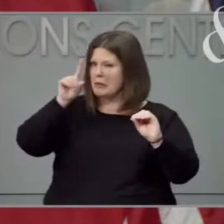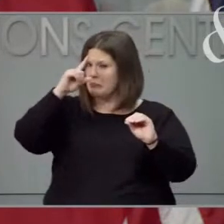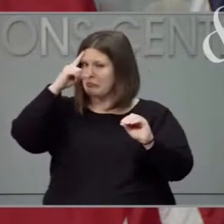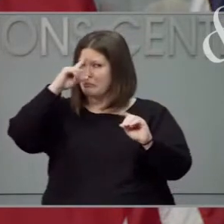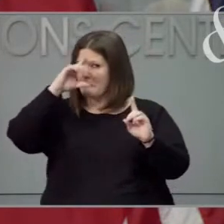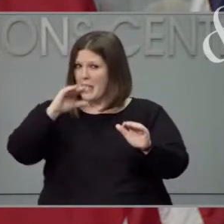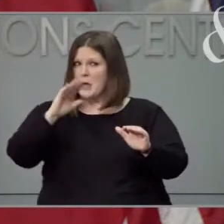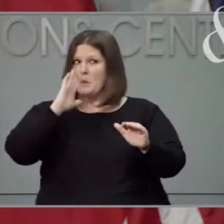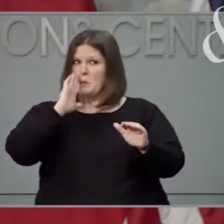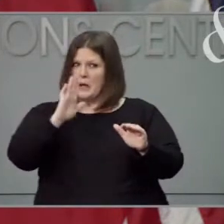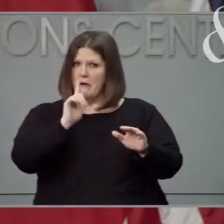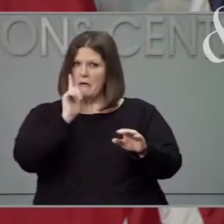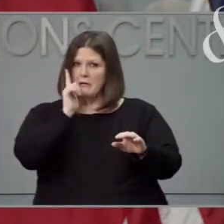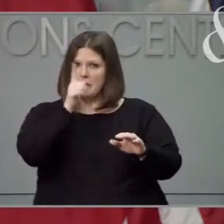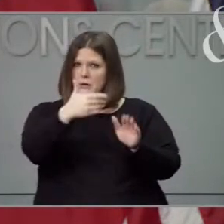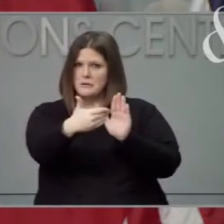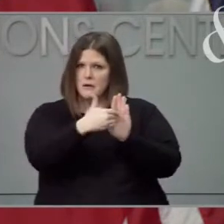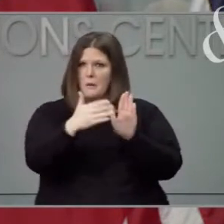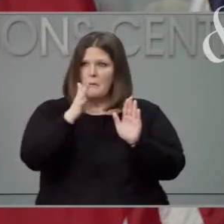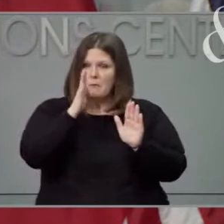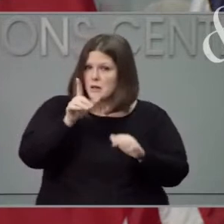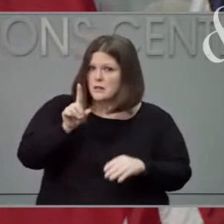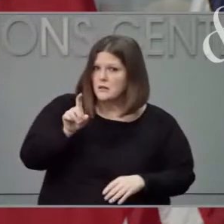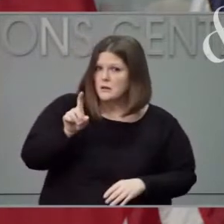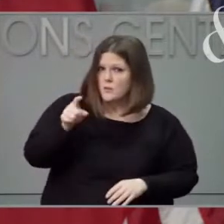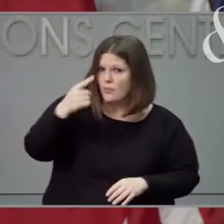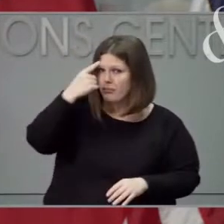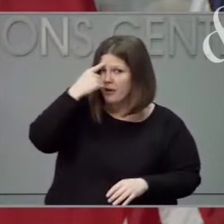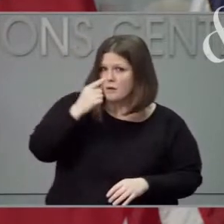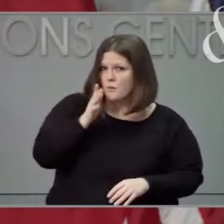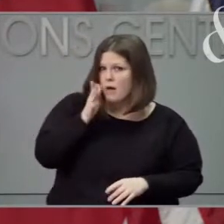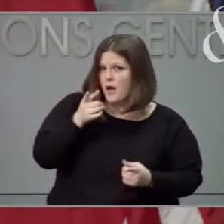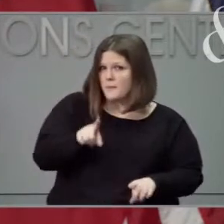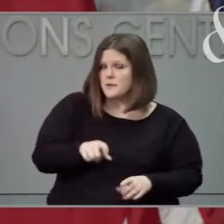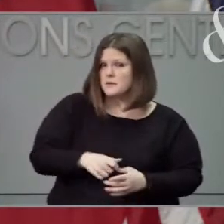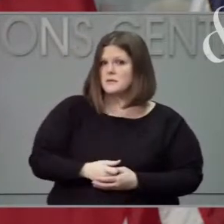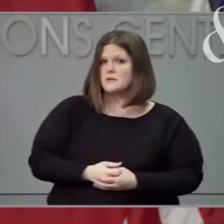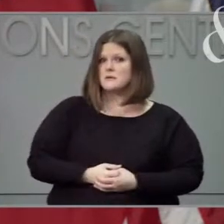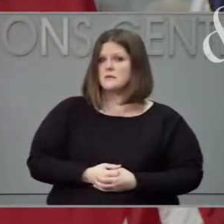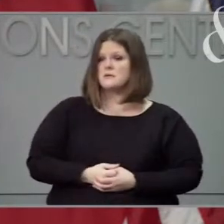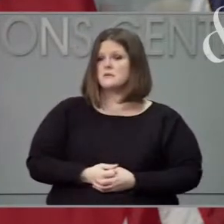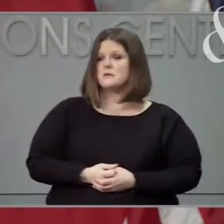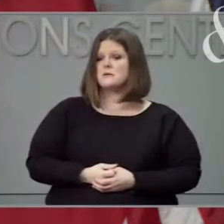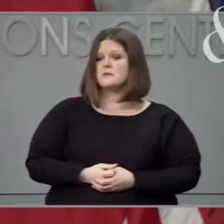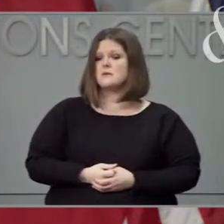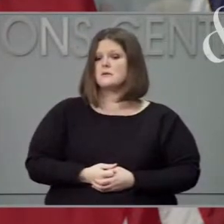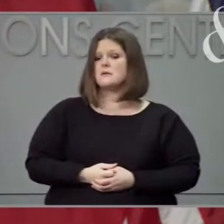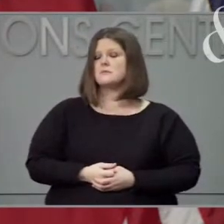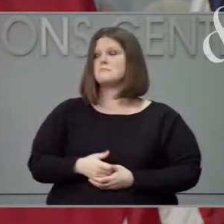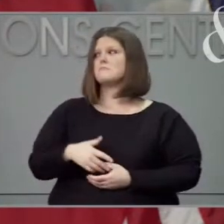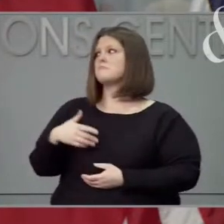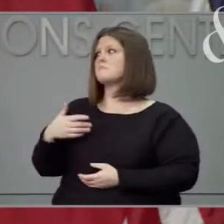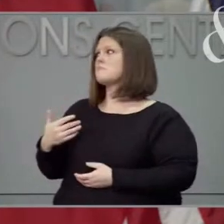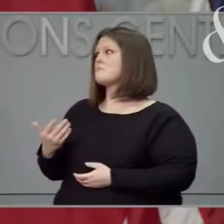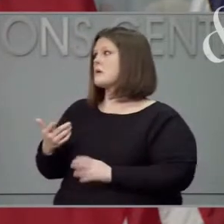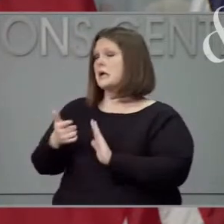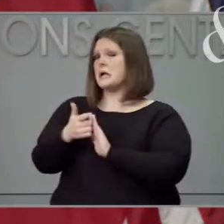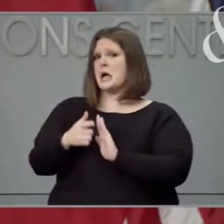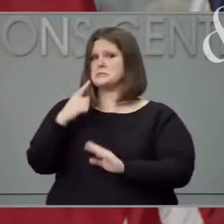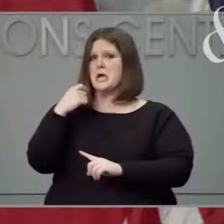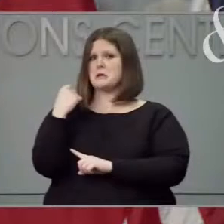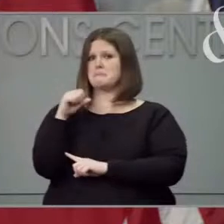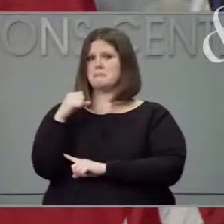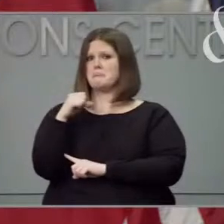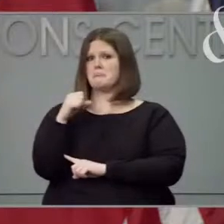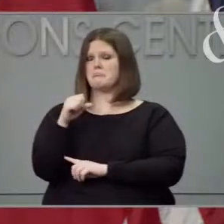challenges moving forward? General counsel is indicating that that's